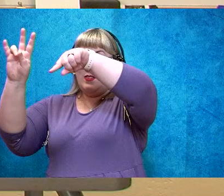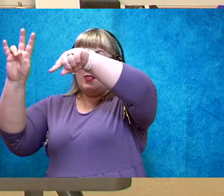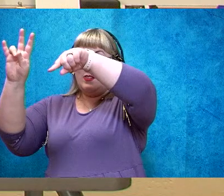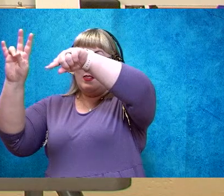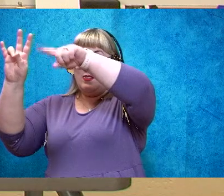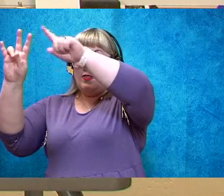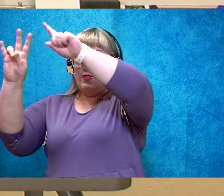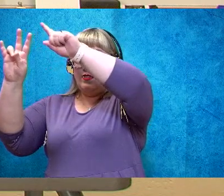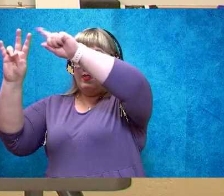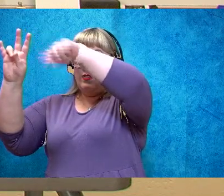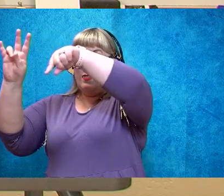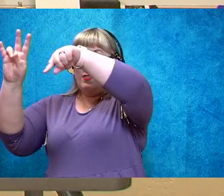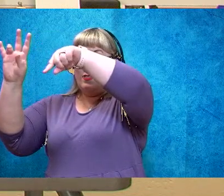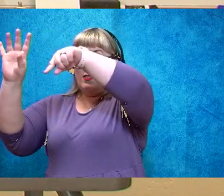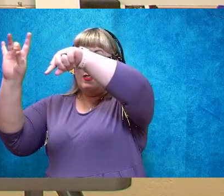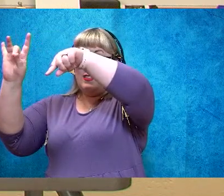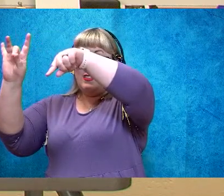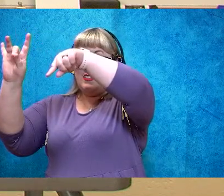7,